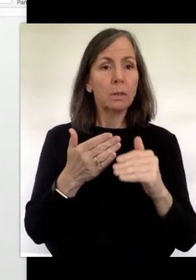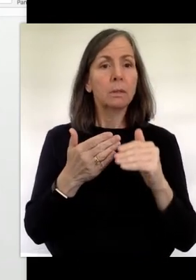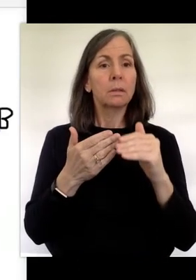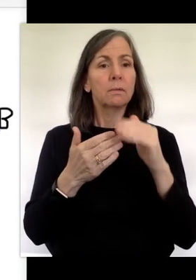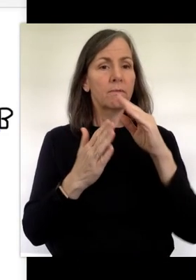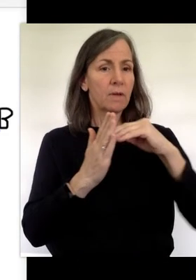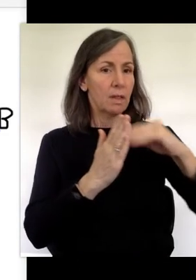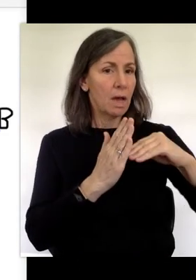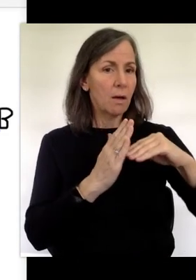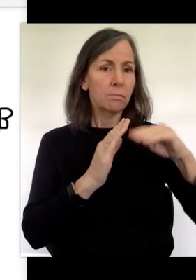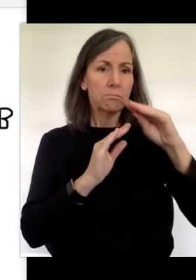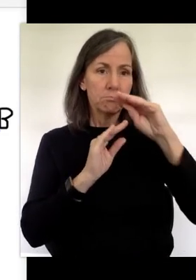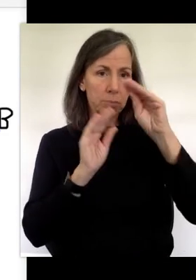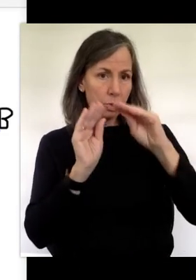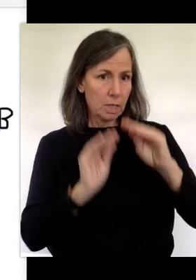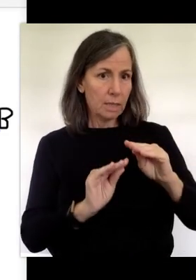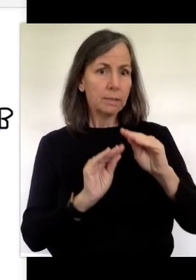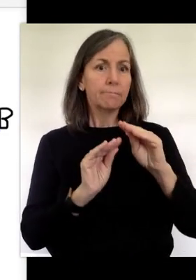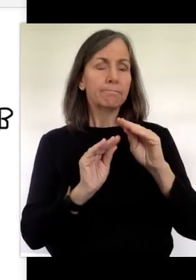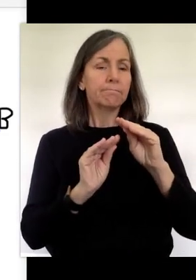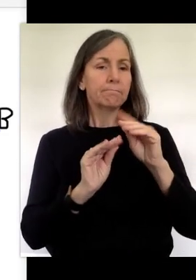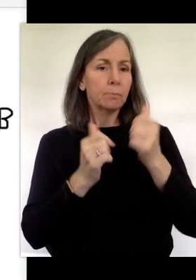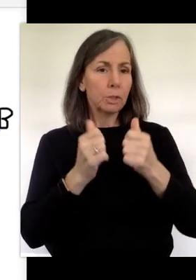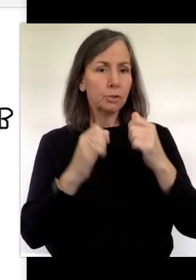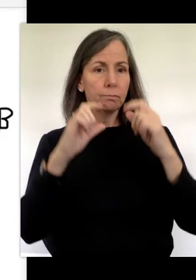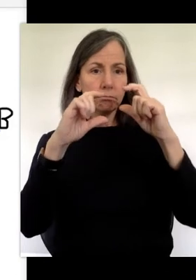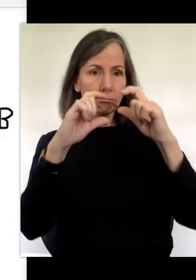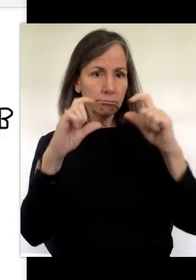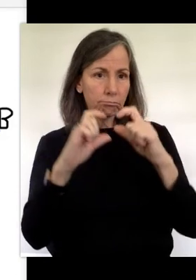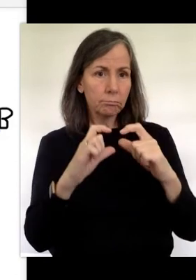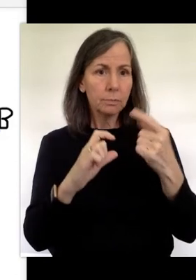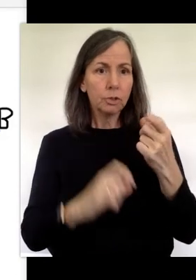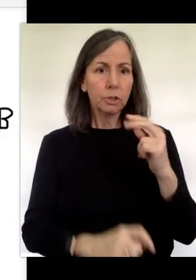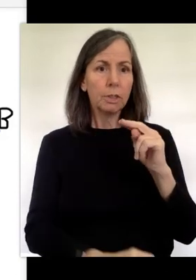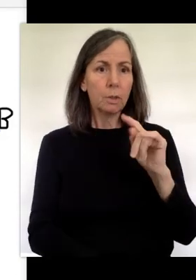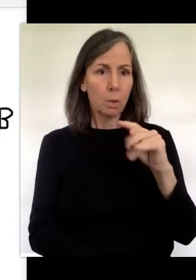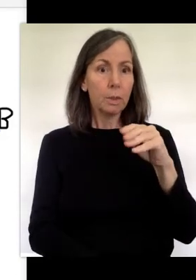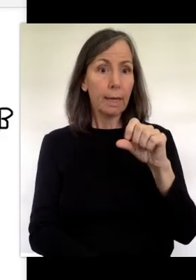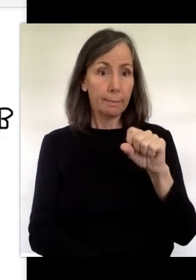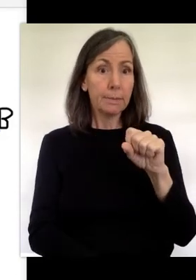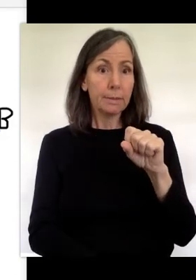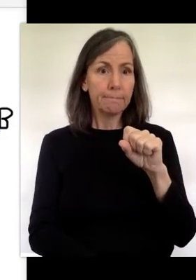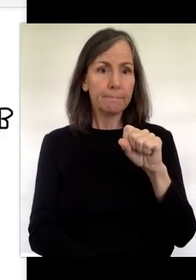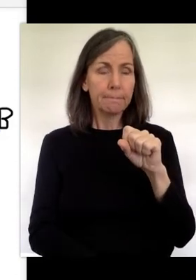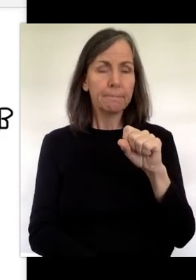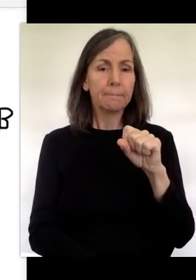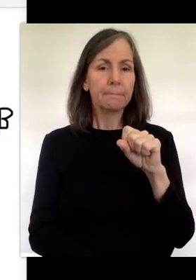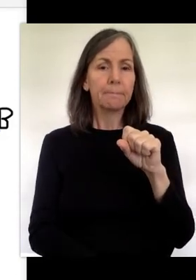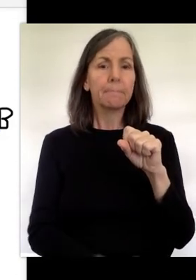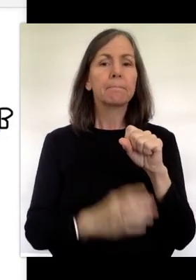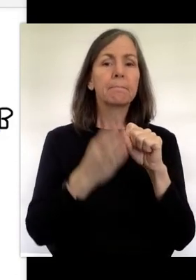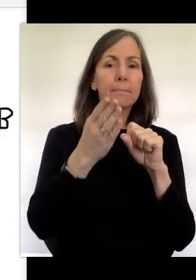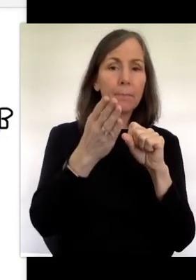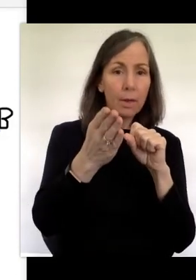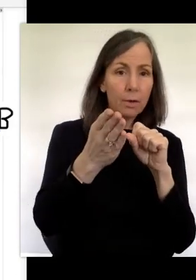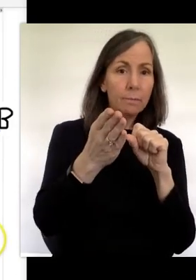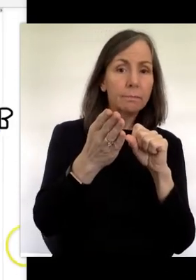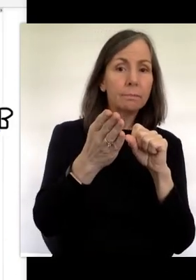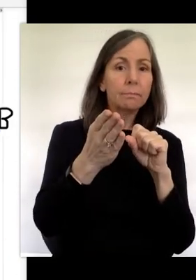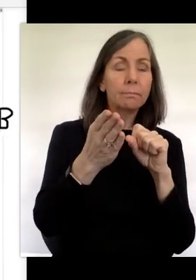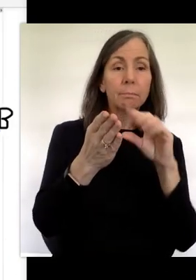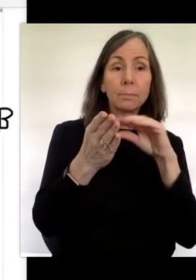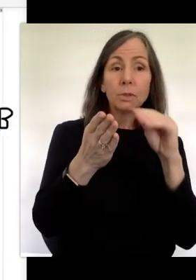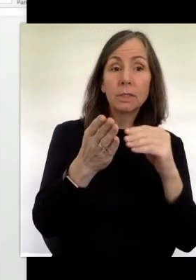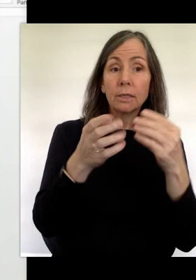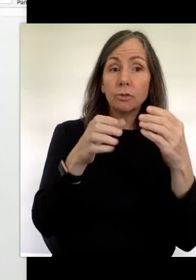did for the example here, here's the percent chance for genotype, here's the percent chance for phenotype.